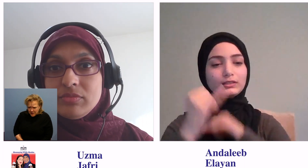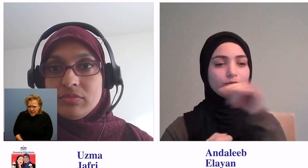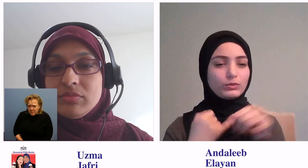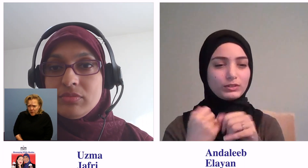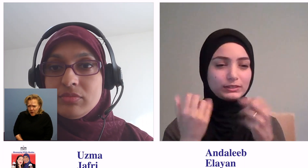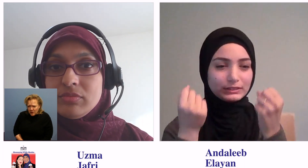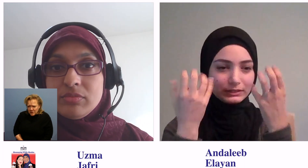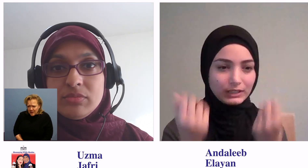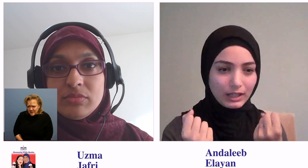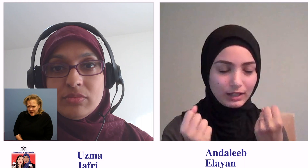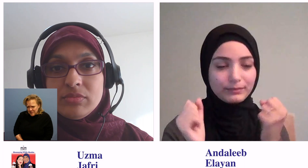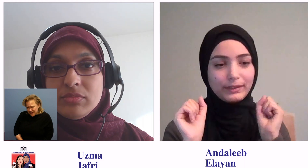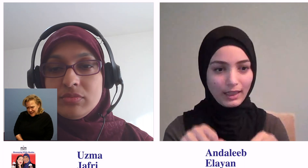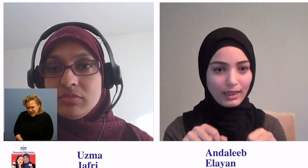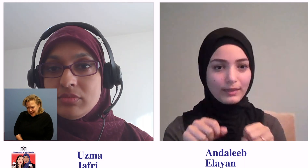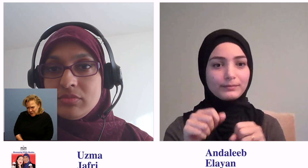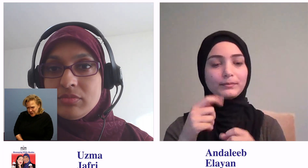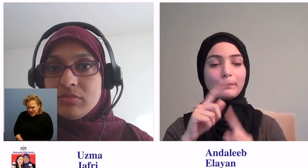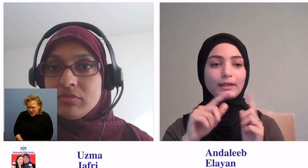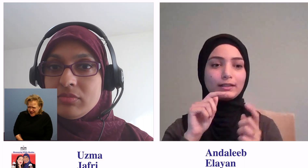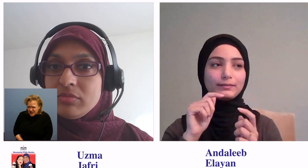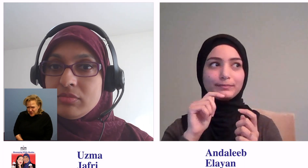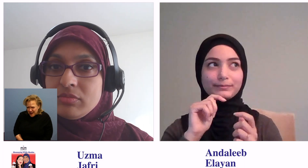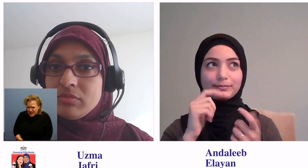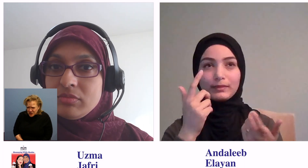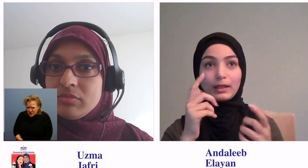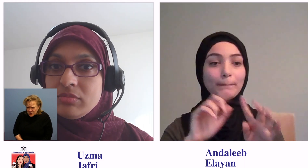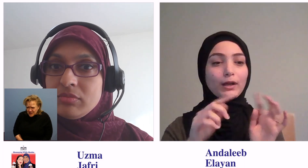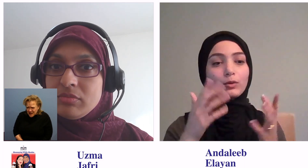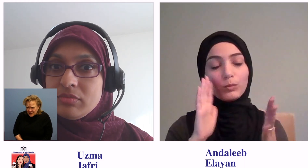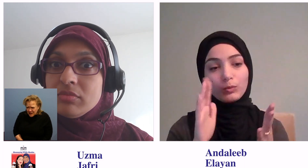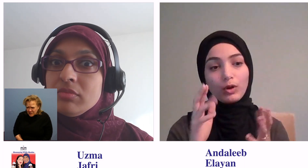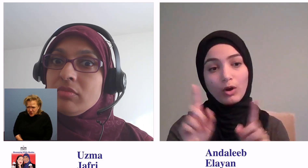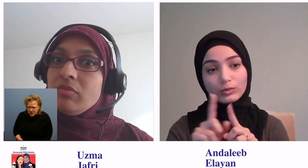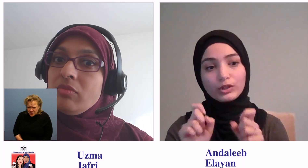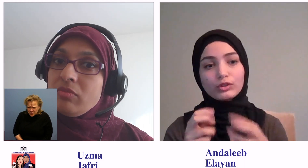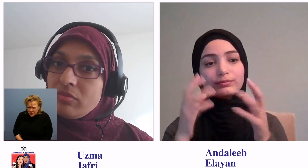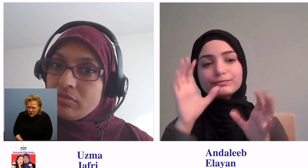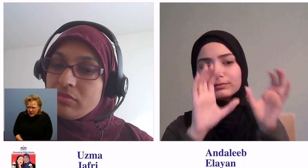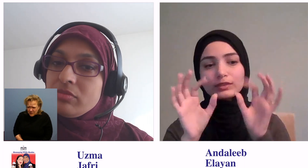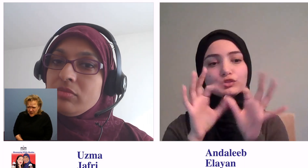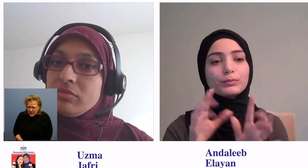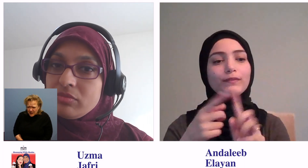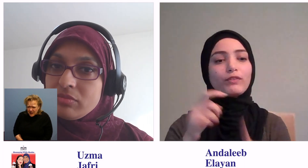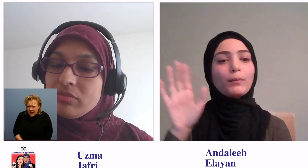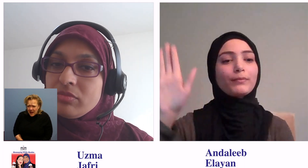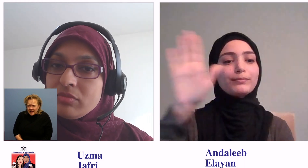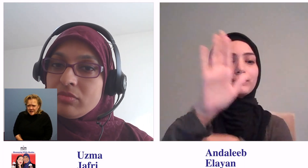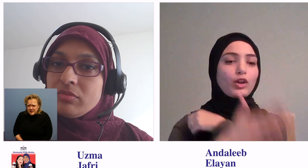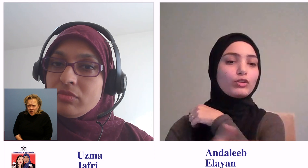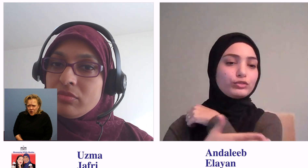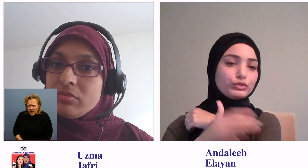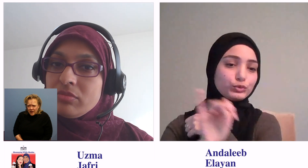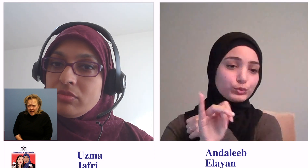but we also have something in sign language that's called like international sign language, just do no kind of thing. And so an